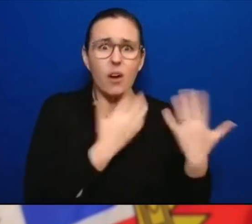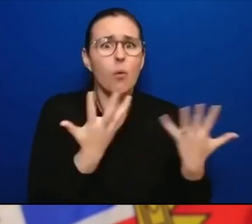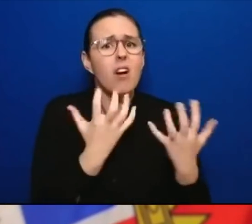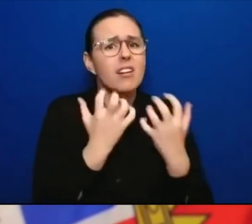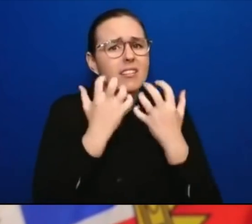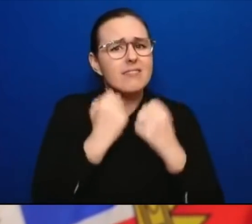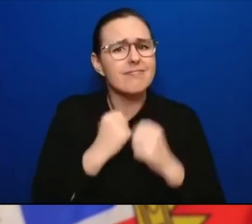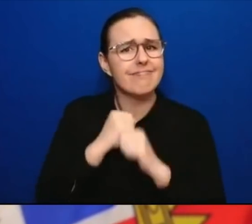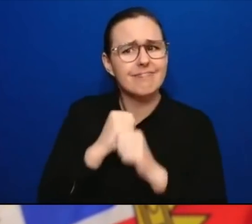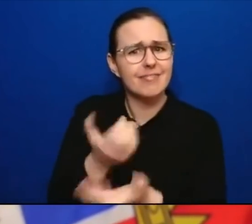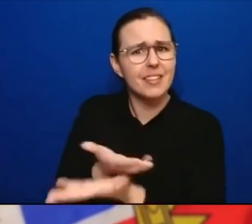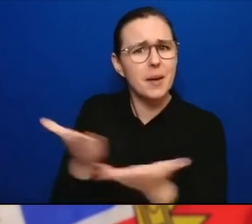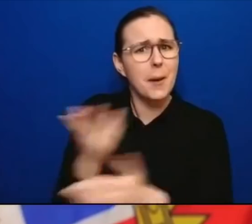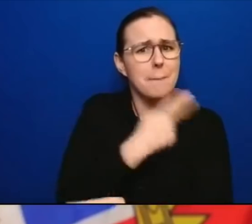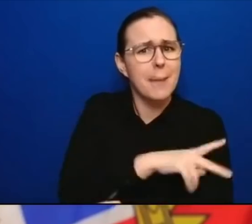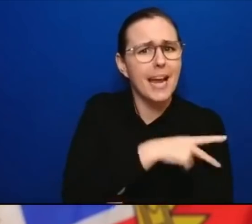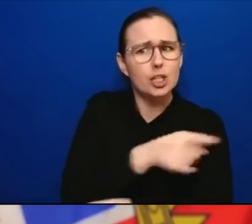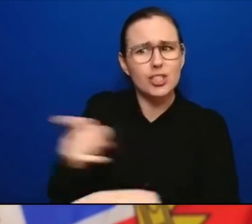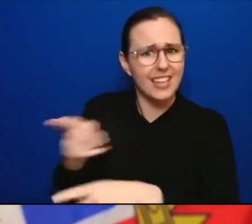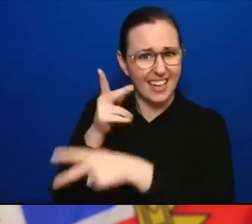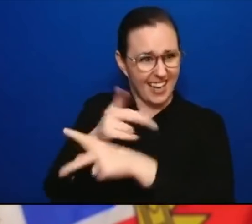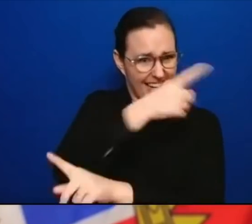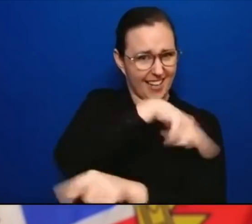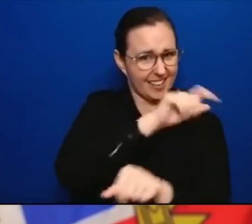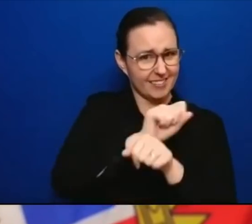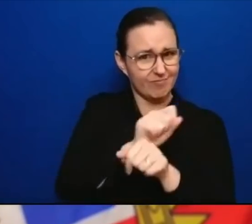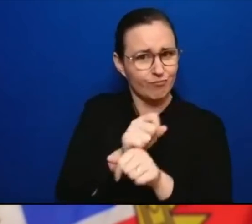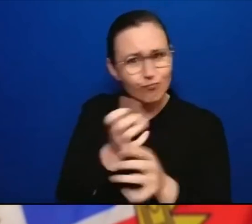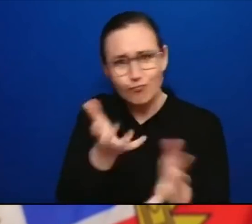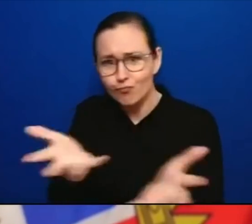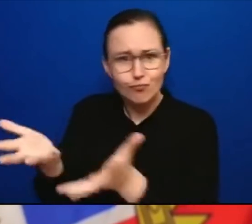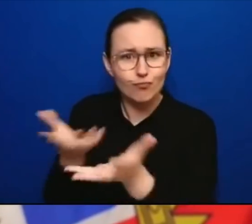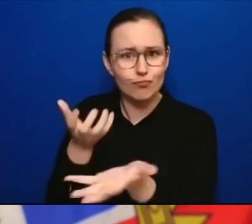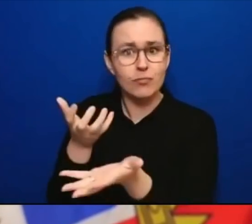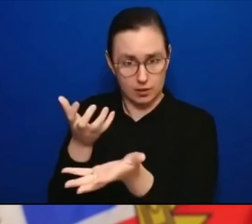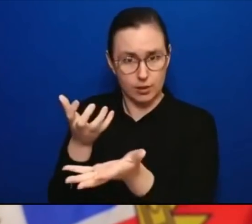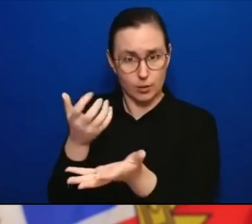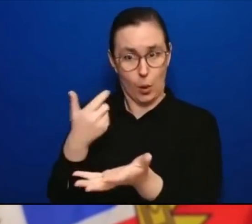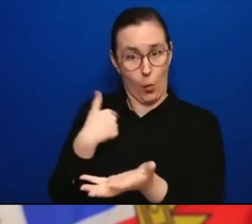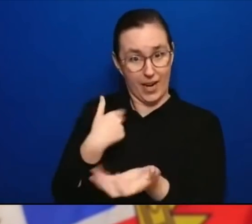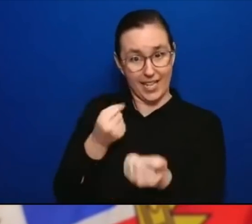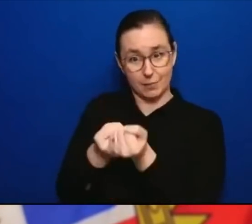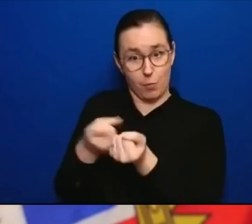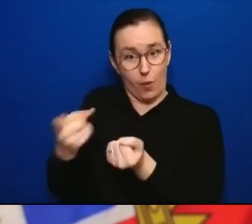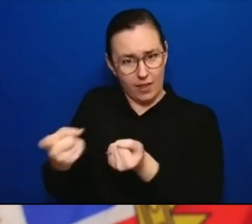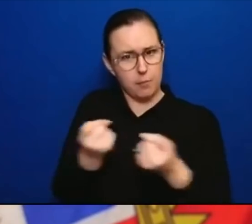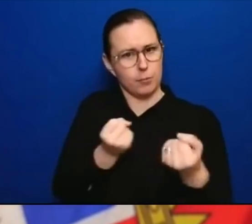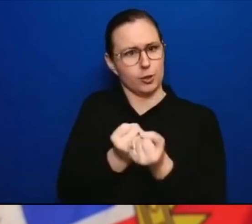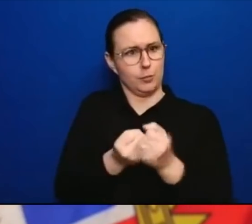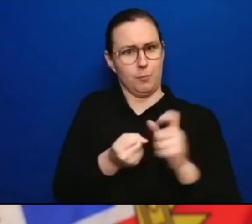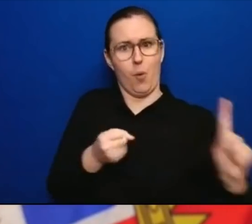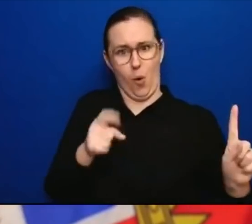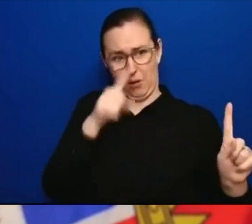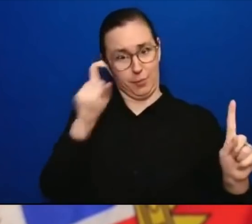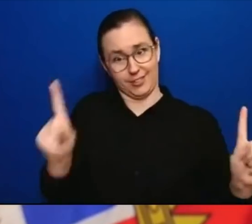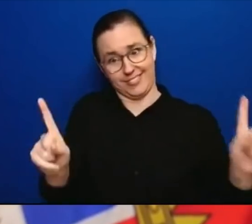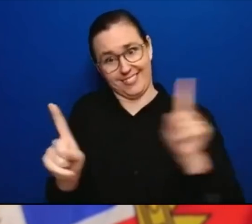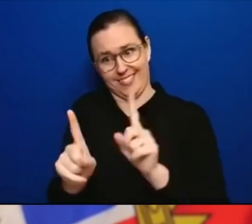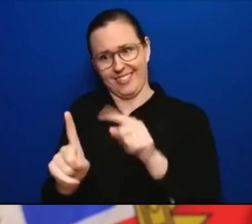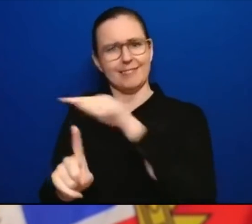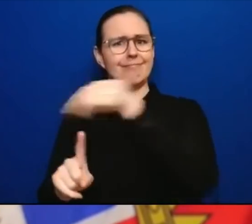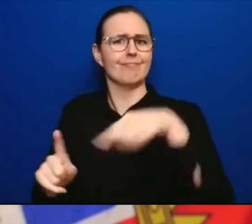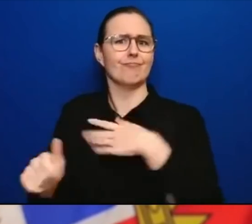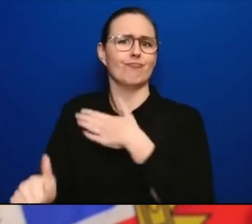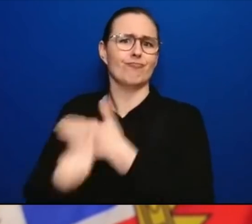to protect those patients in our care, especially the more vulnerable people that we serve. As well, it is